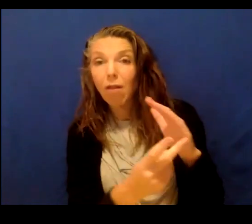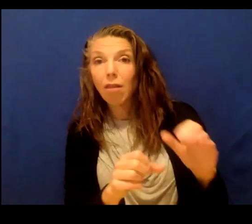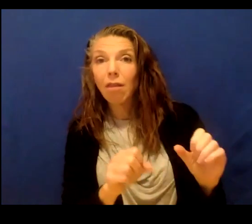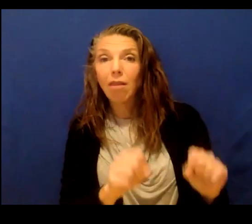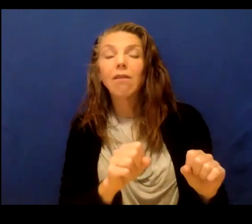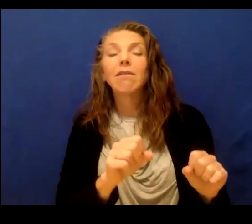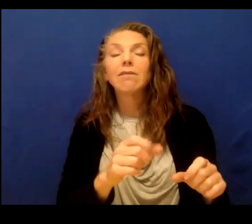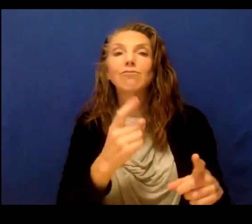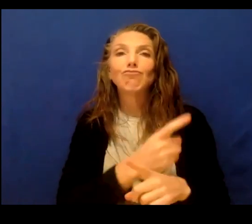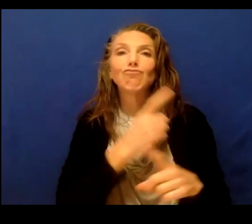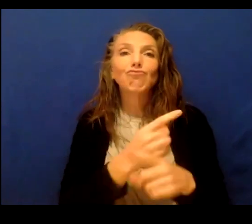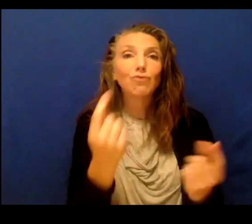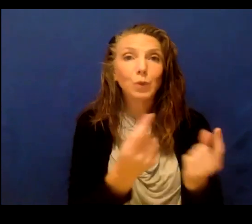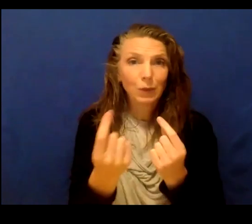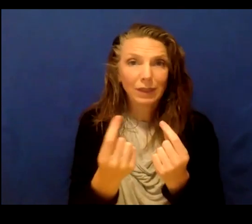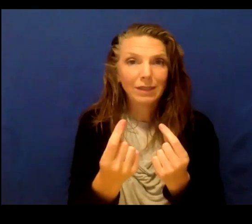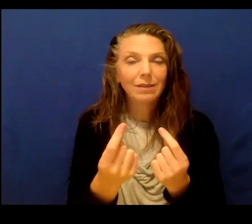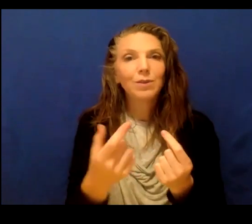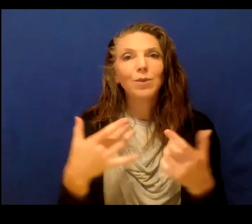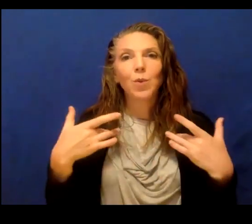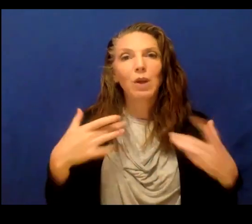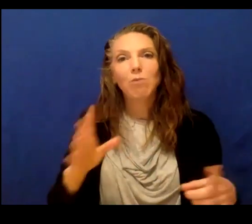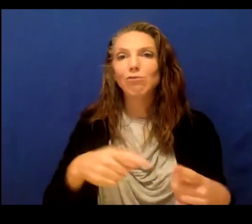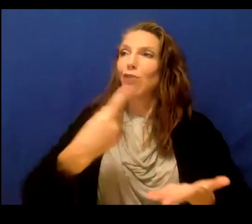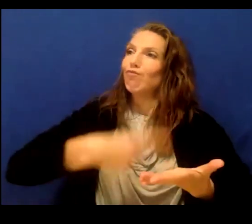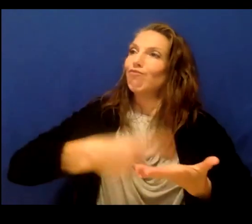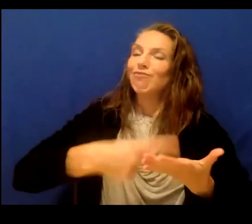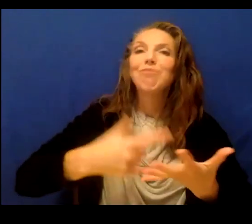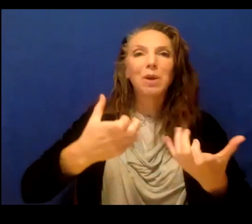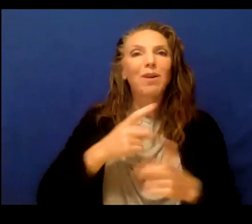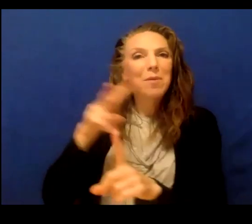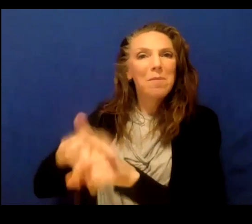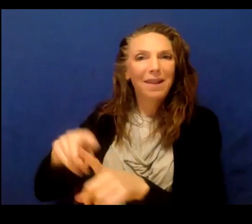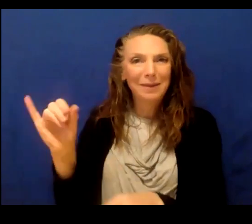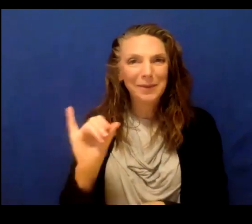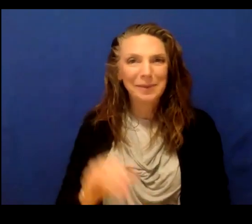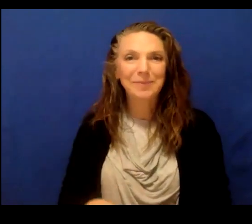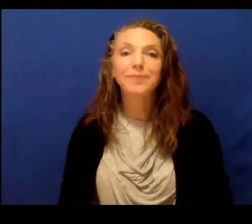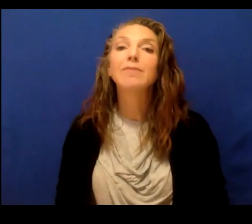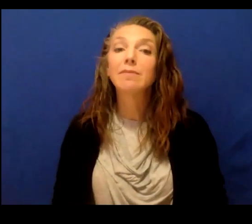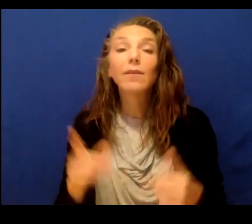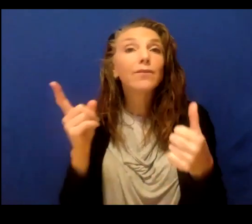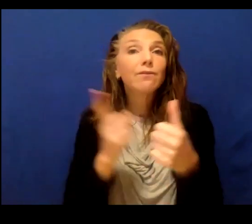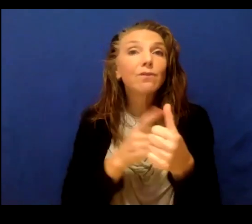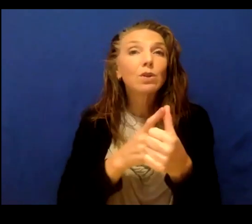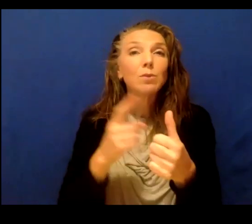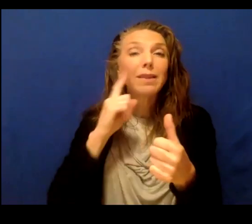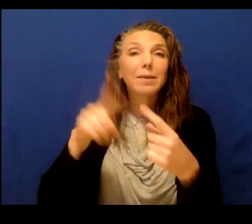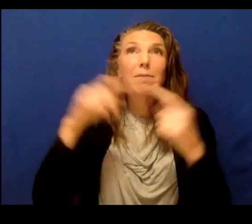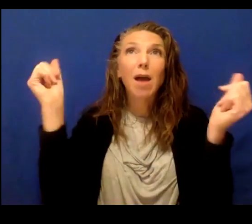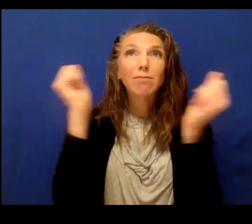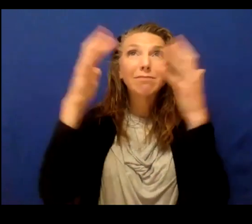don't just want to talk about them, we want to know how to actually plan and use them in our own practice. You want to start with the big